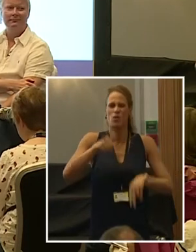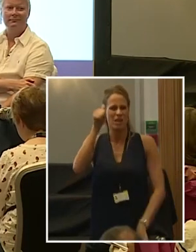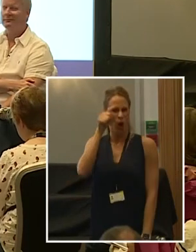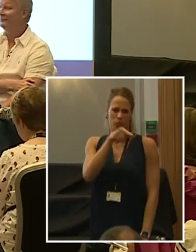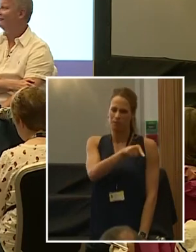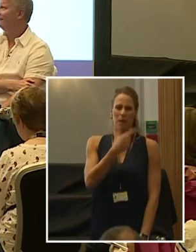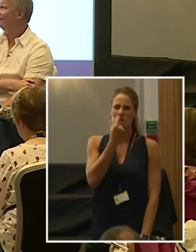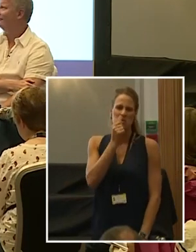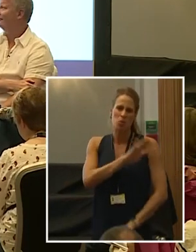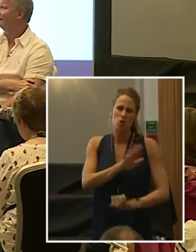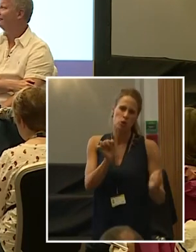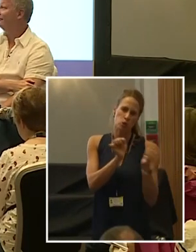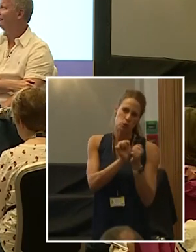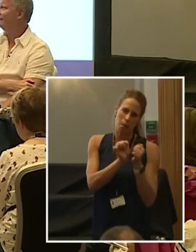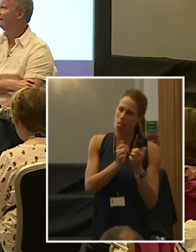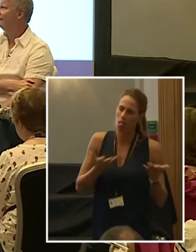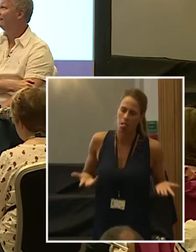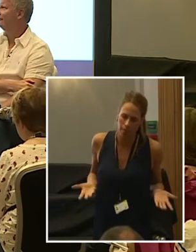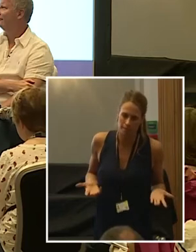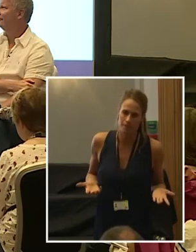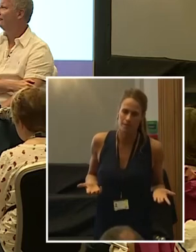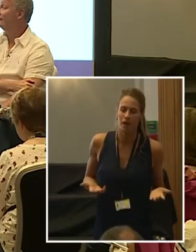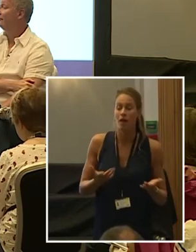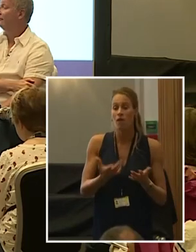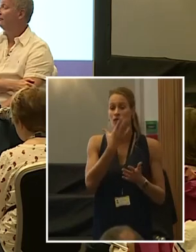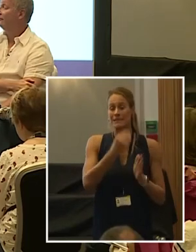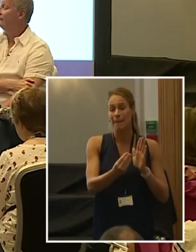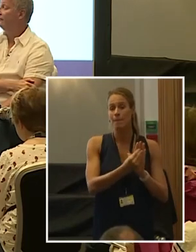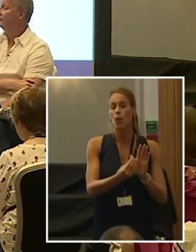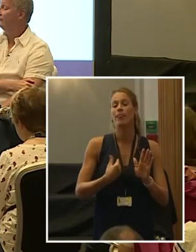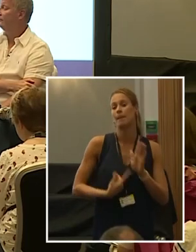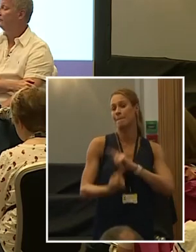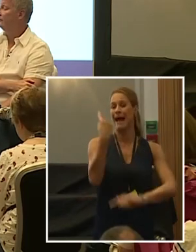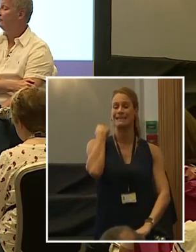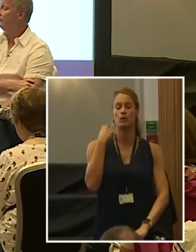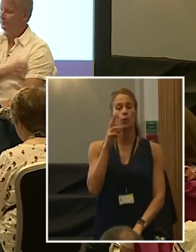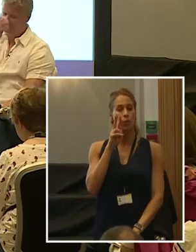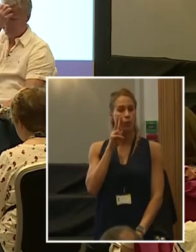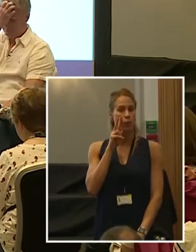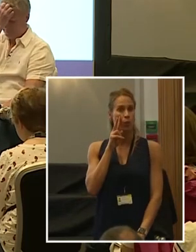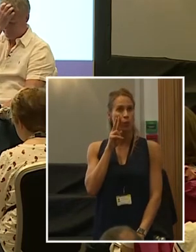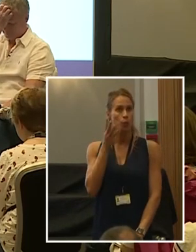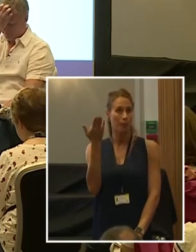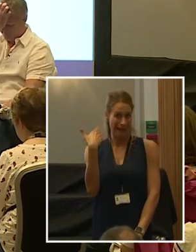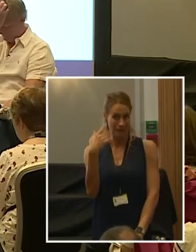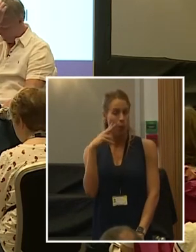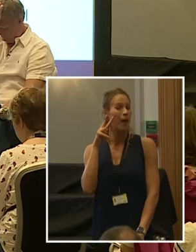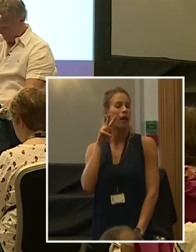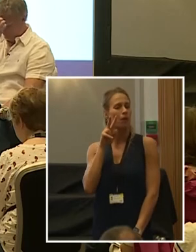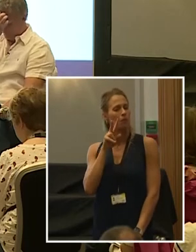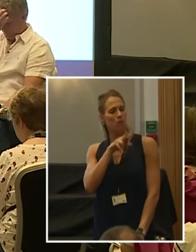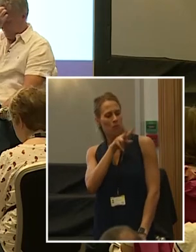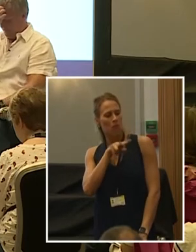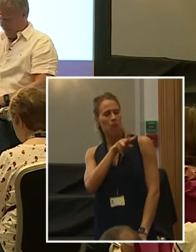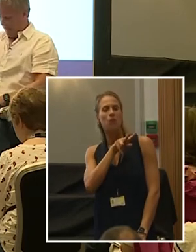past. We looked at your vision levels in previous visits, just to make sure that you fit